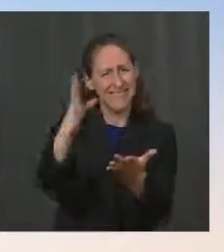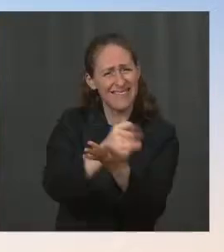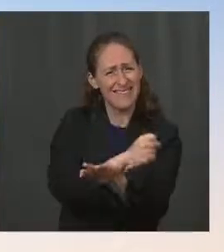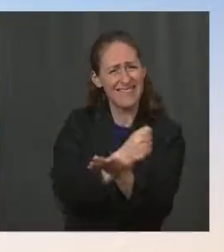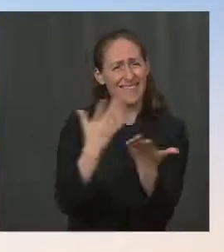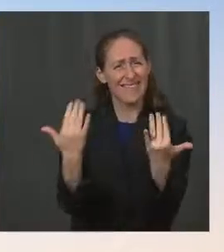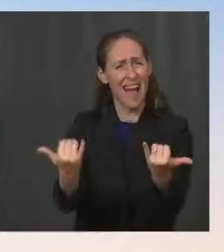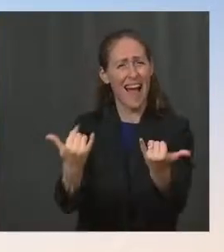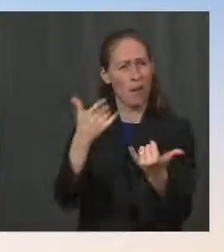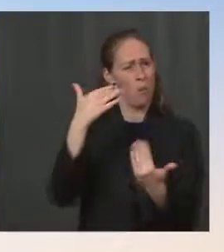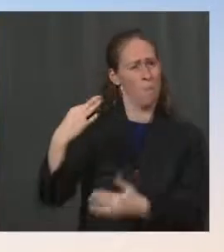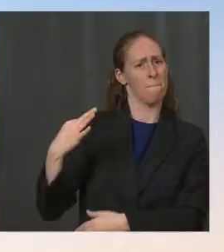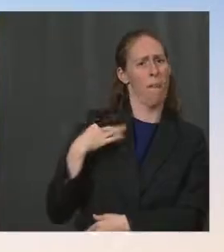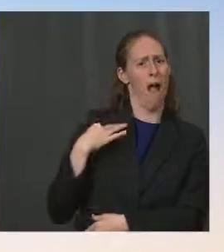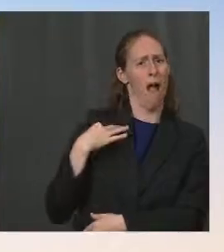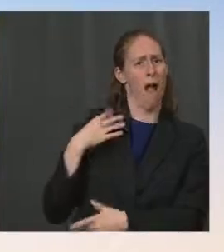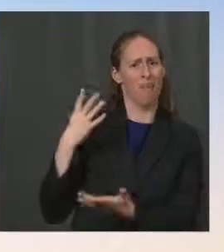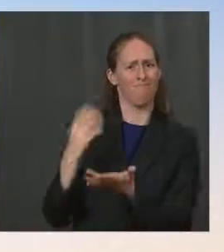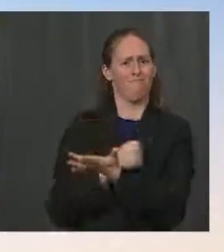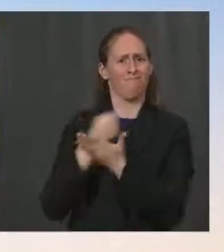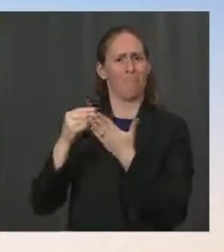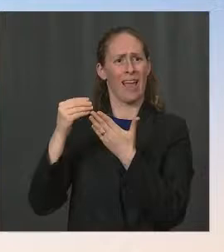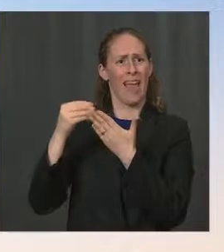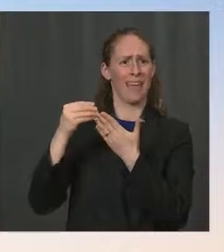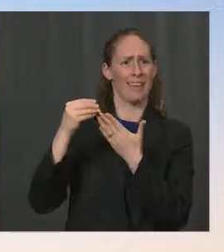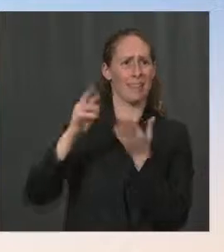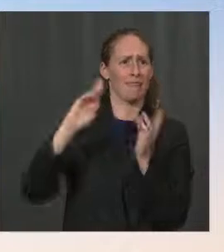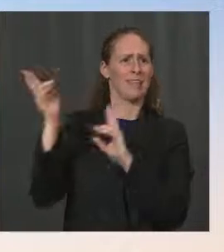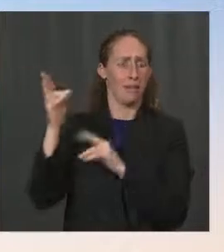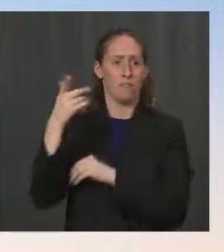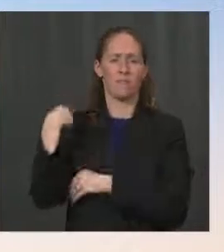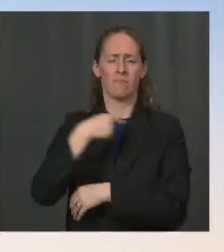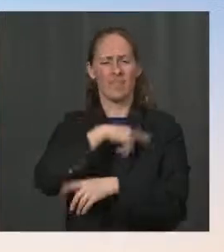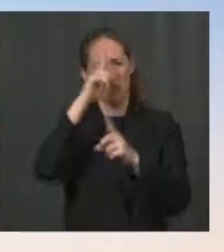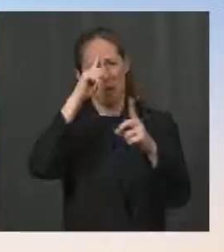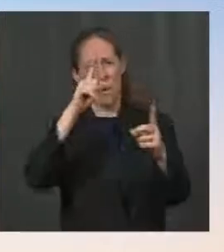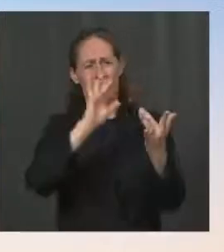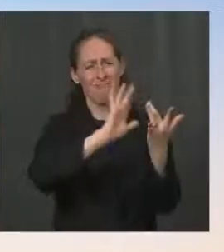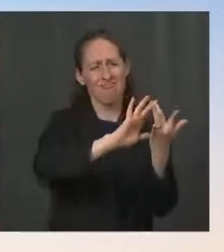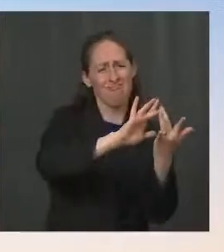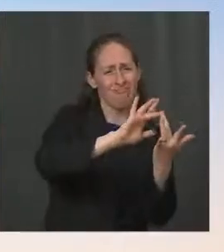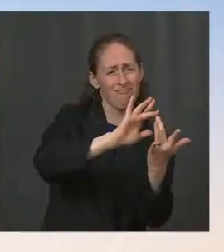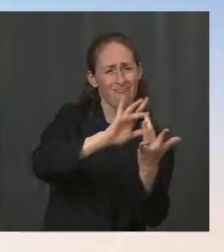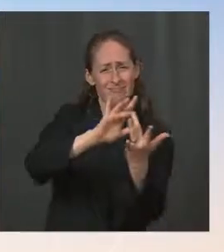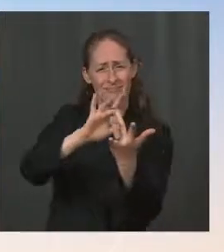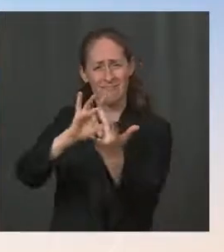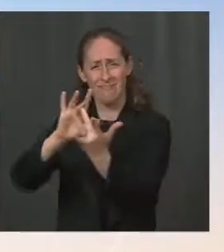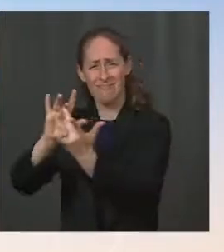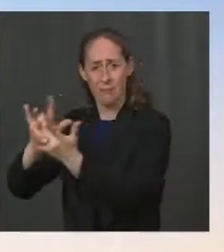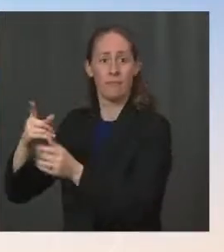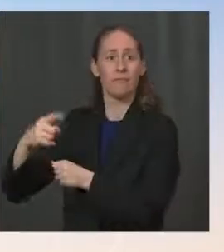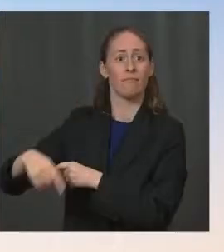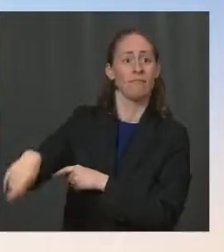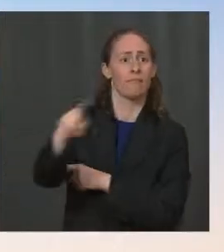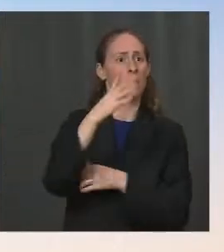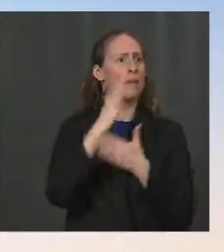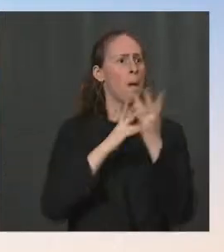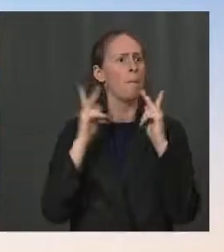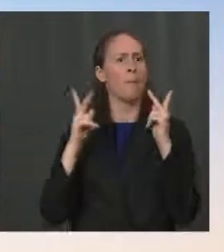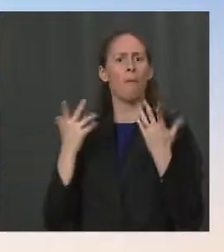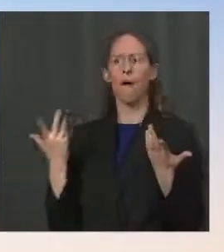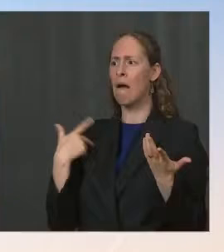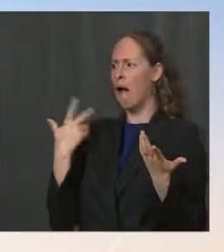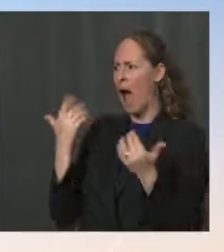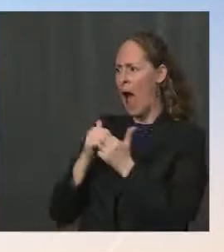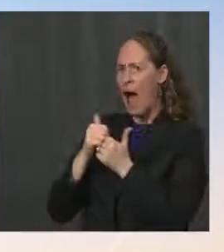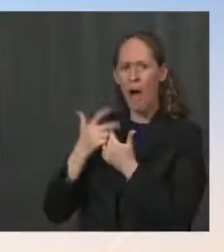White House and the administration to reach every single person we can who's eligible, even if they are non-filers. We will link this new tool